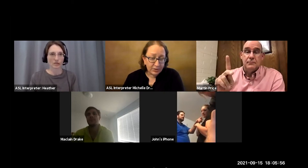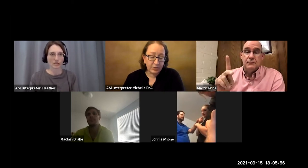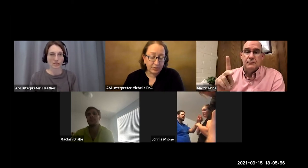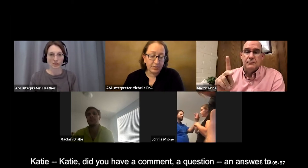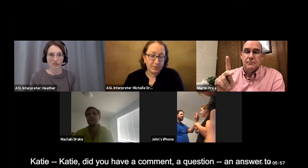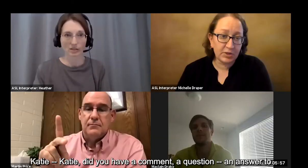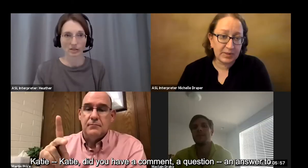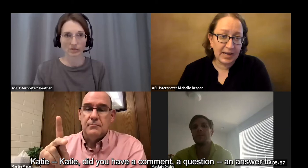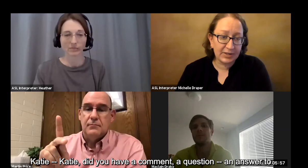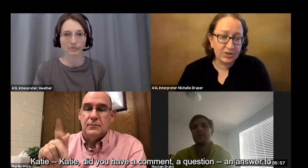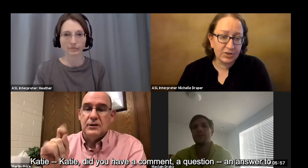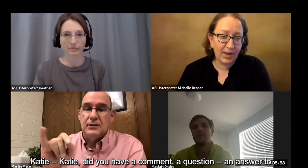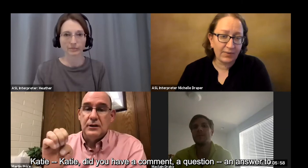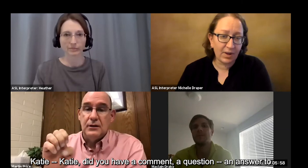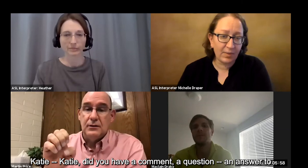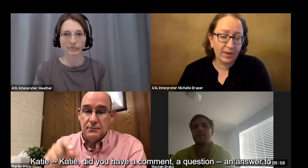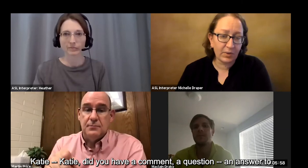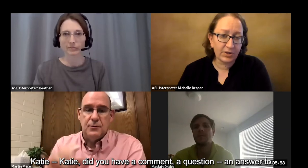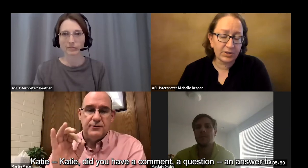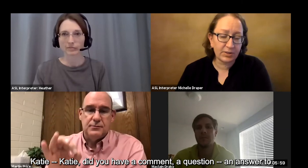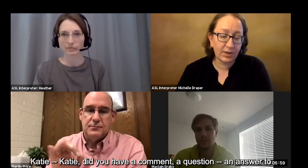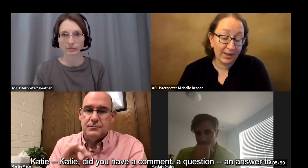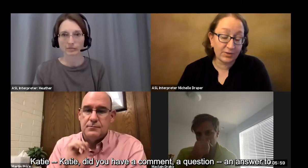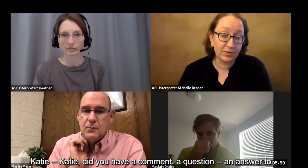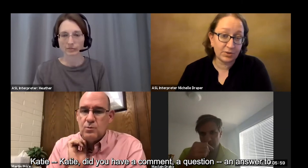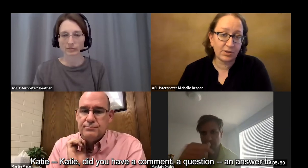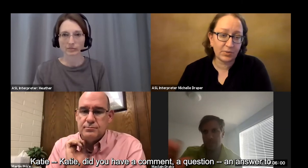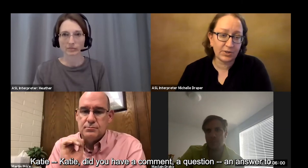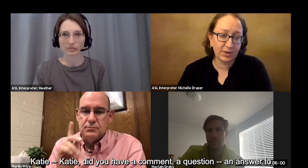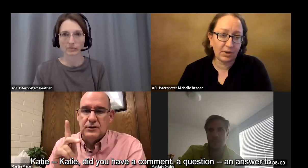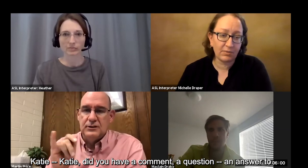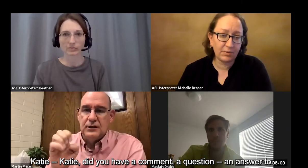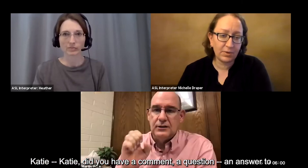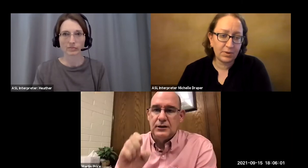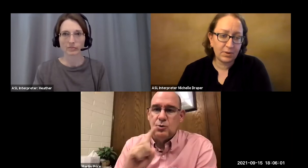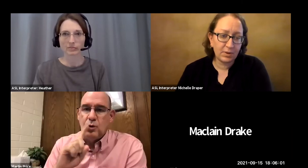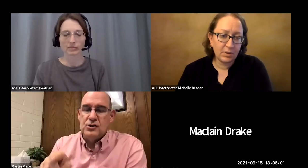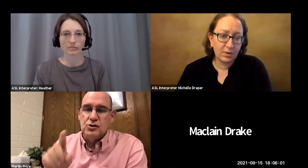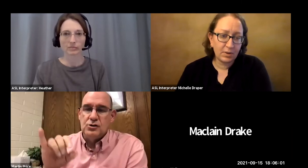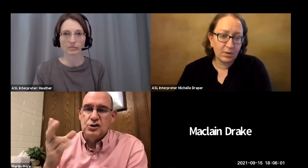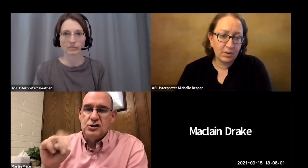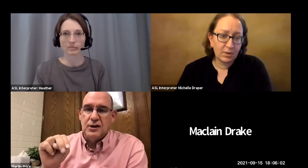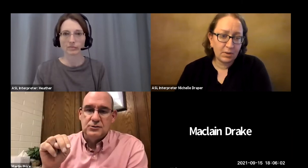And Katie, excuse me, Katie, did you have a comment, a question, an answer to John's question at all?